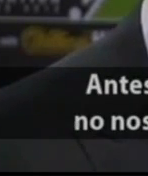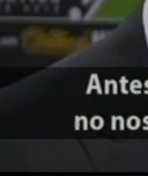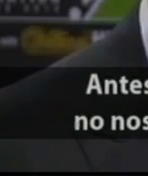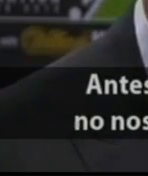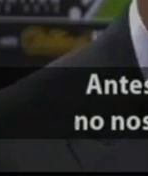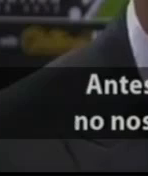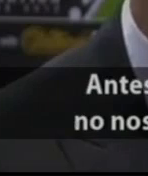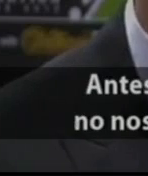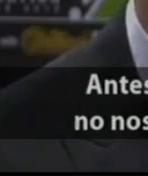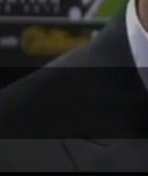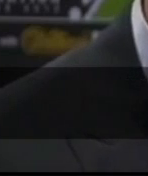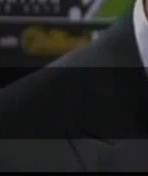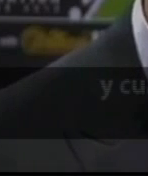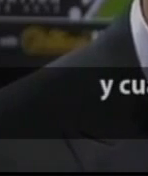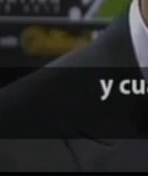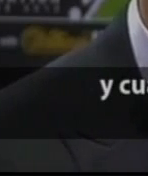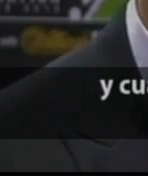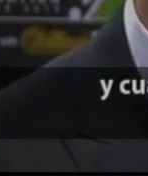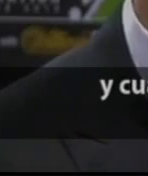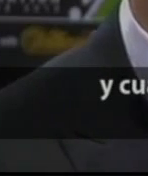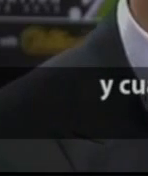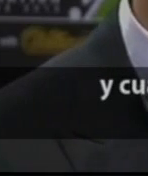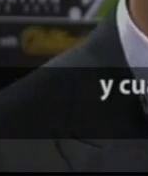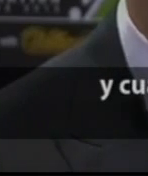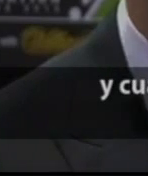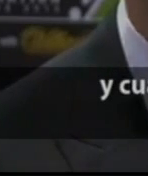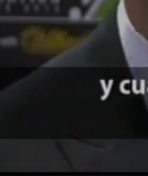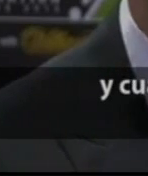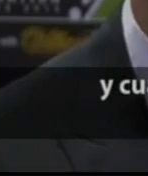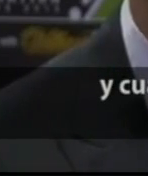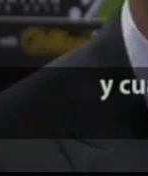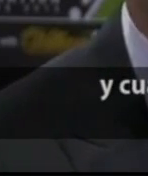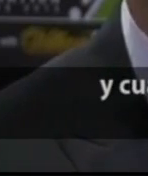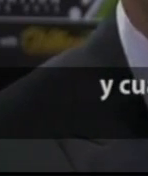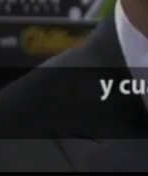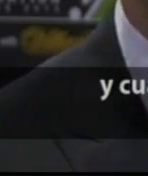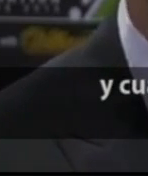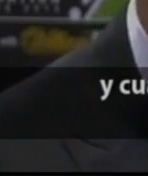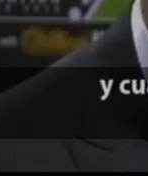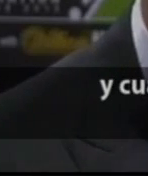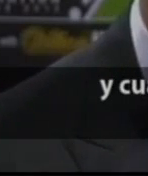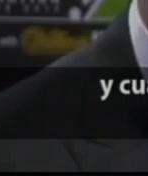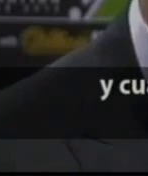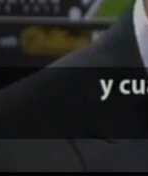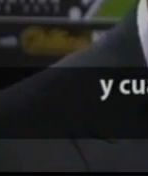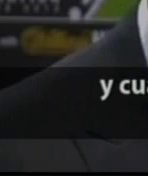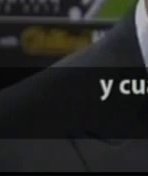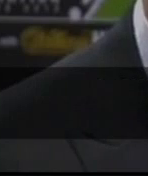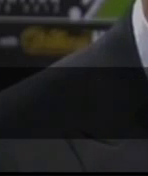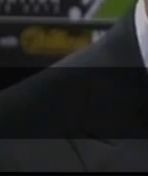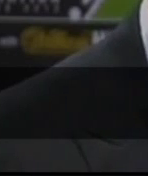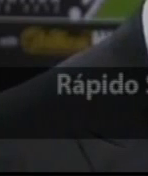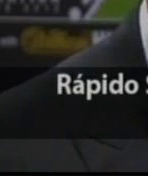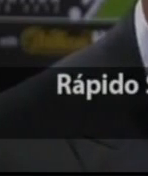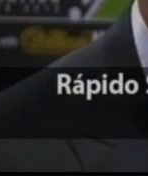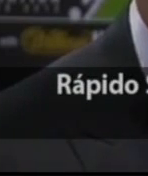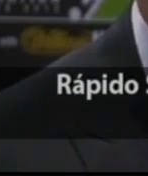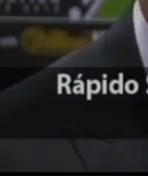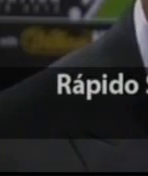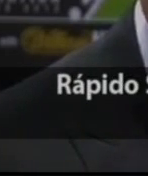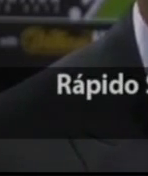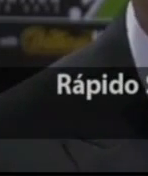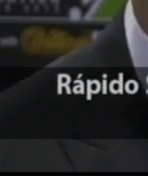in weak group. And when the ball say England is unbelievable for me, and I